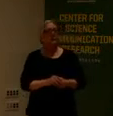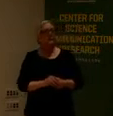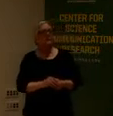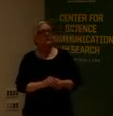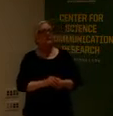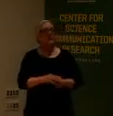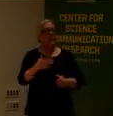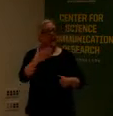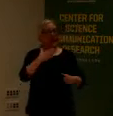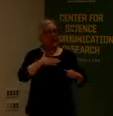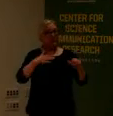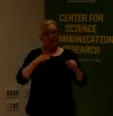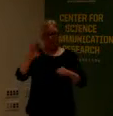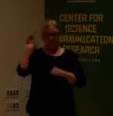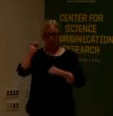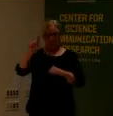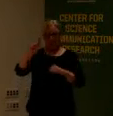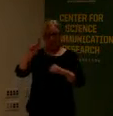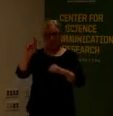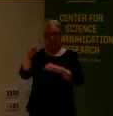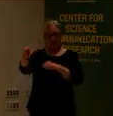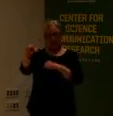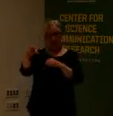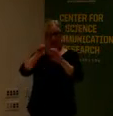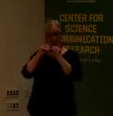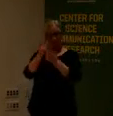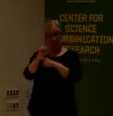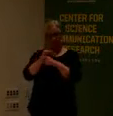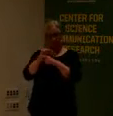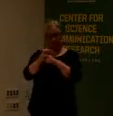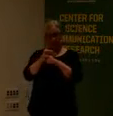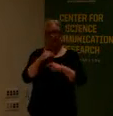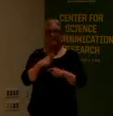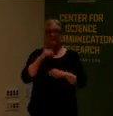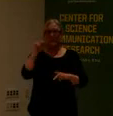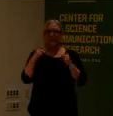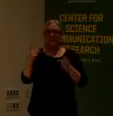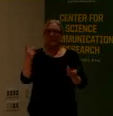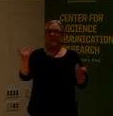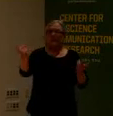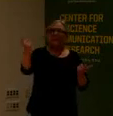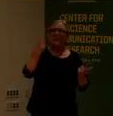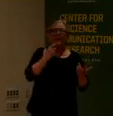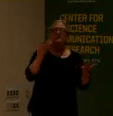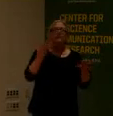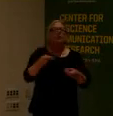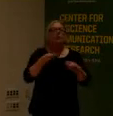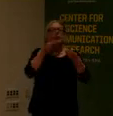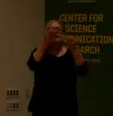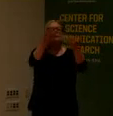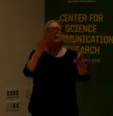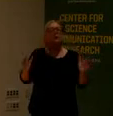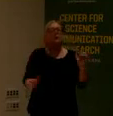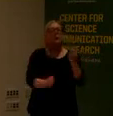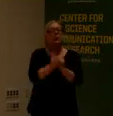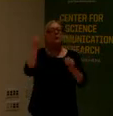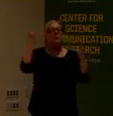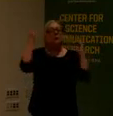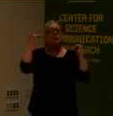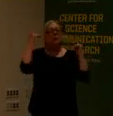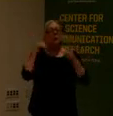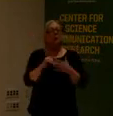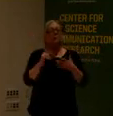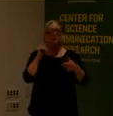in my emergency department practice, when people ask what brings me the most hope, both about climate